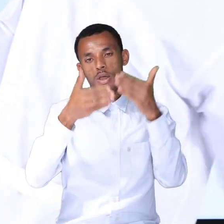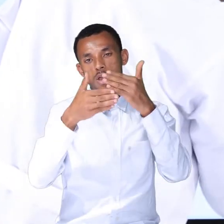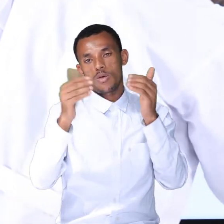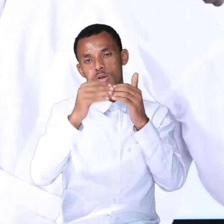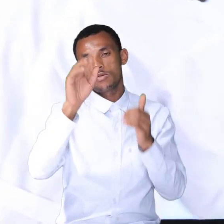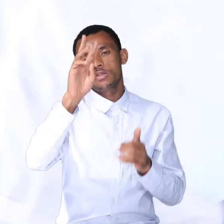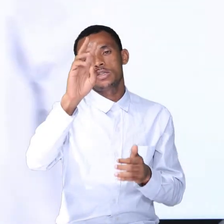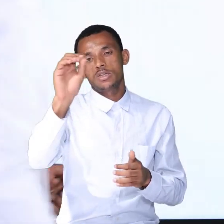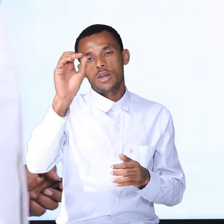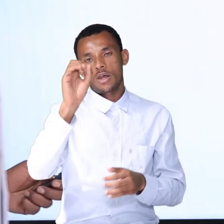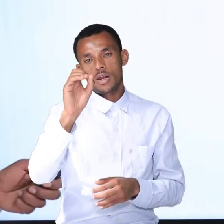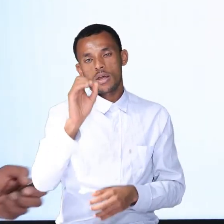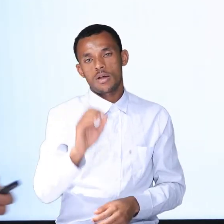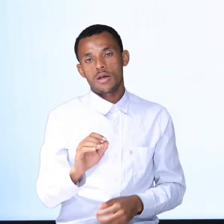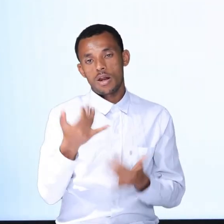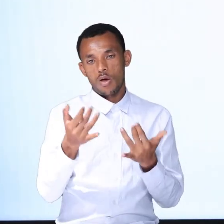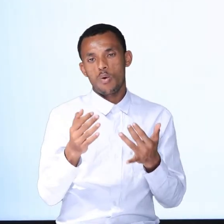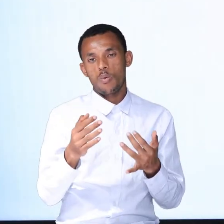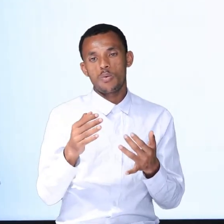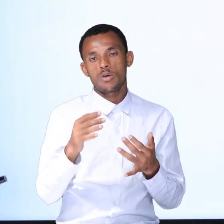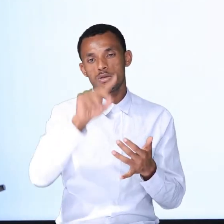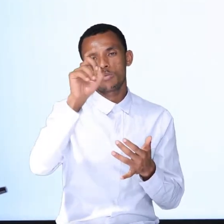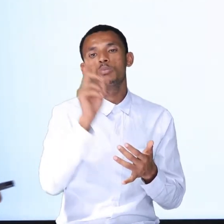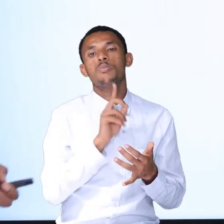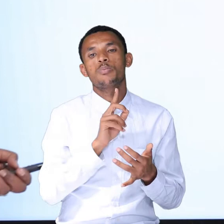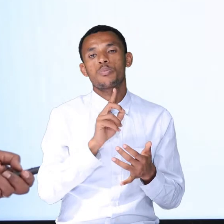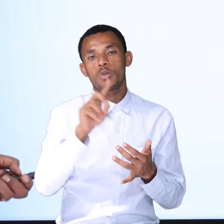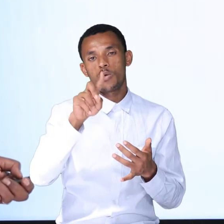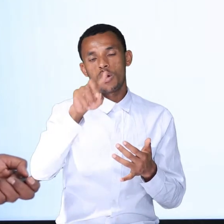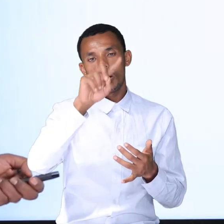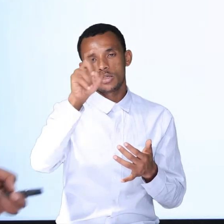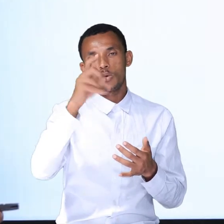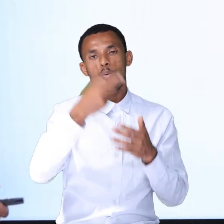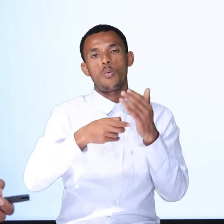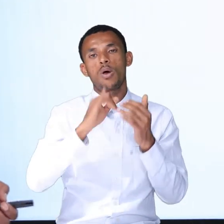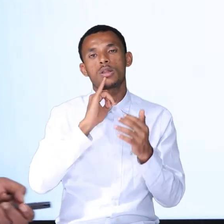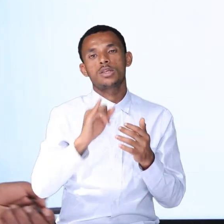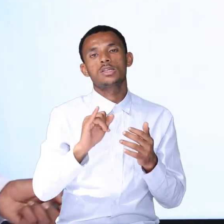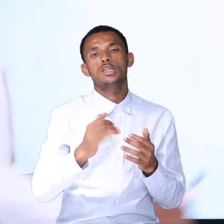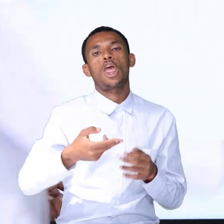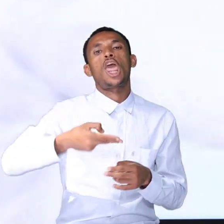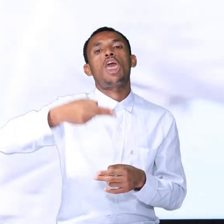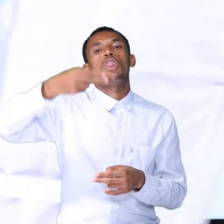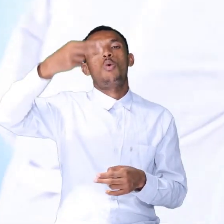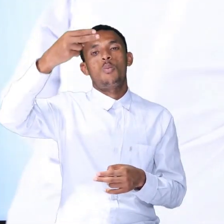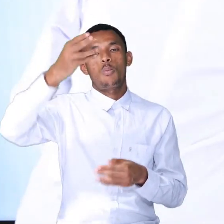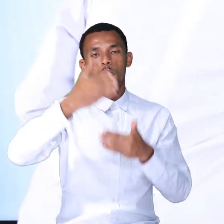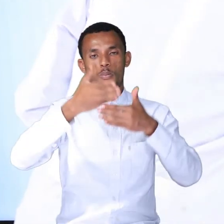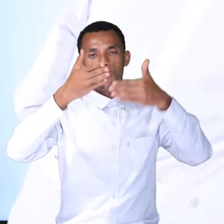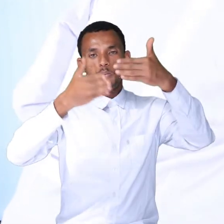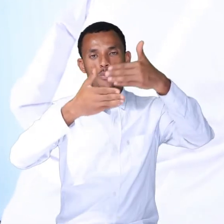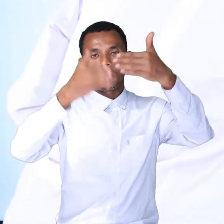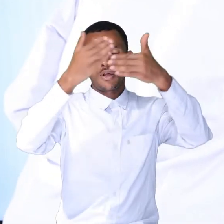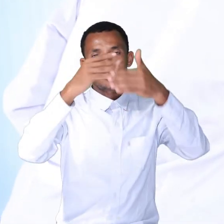of the building, which was equal to 60 degrees. Now what you are asked? You are asked what is the height of